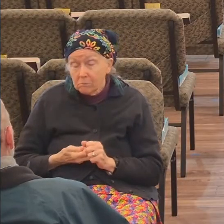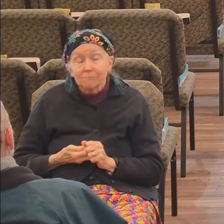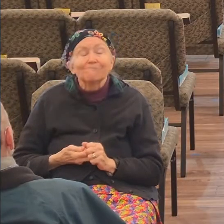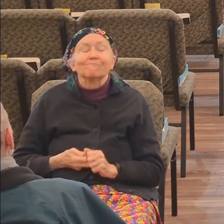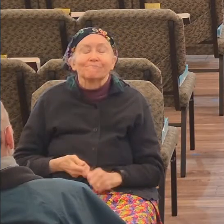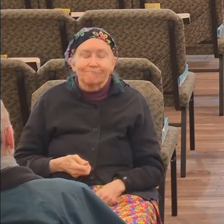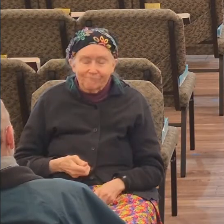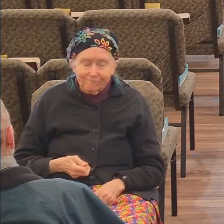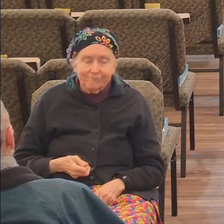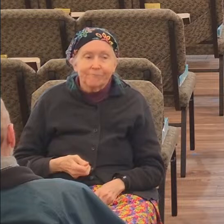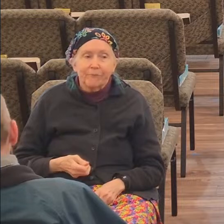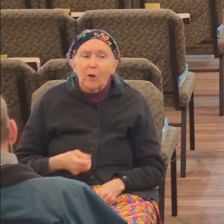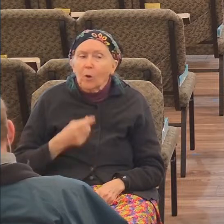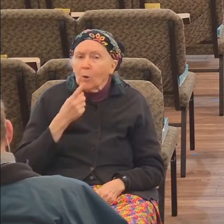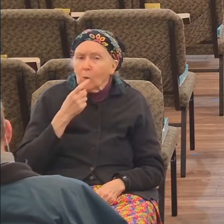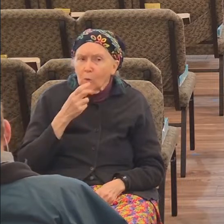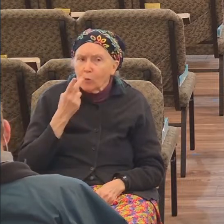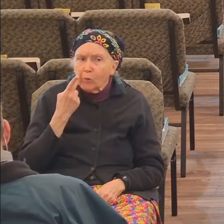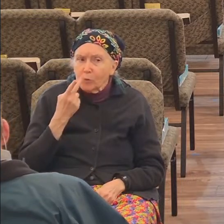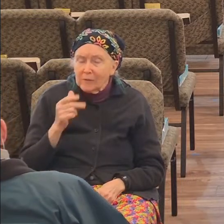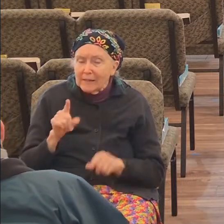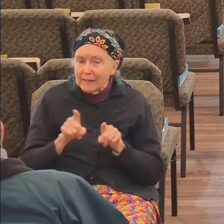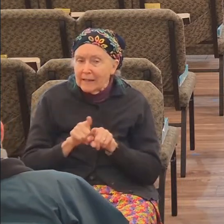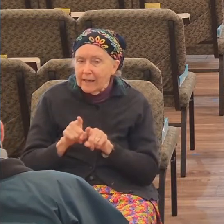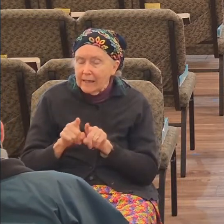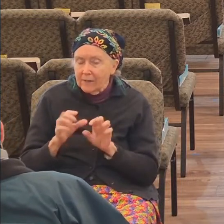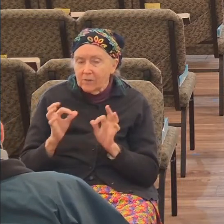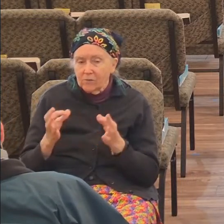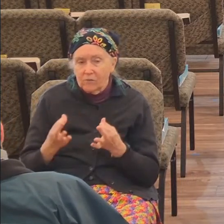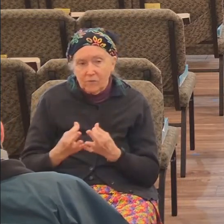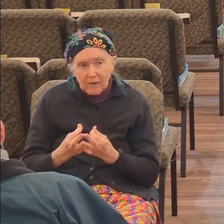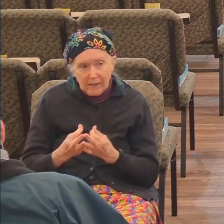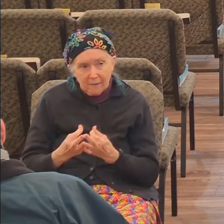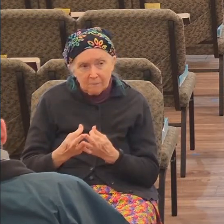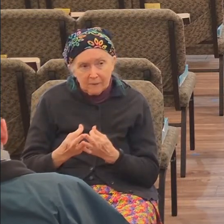Yeah, because who you see as family dictated what?